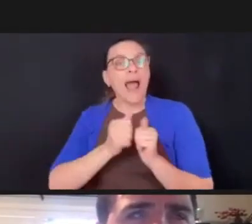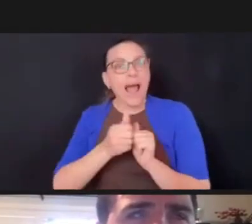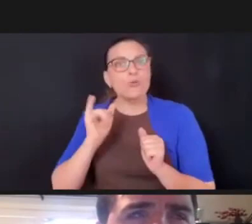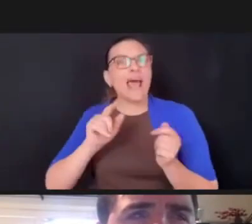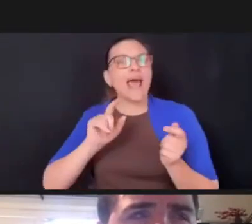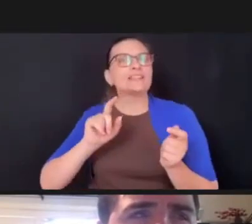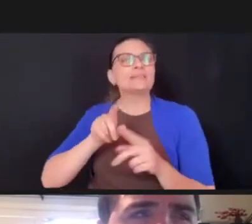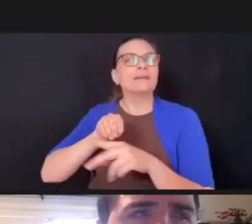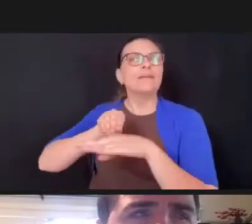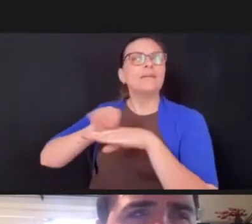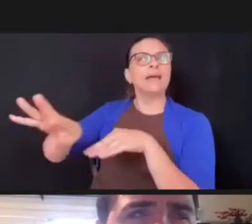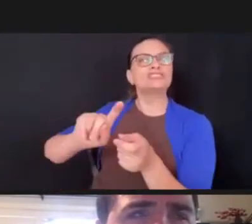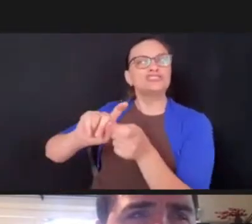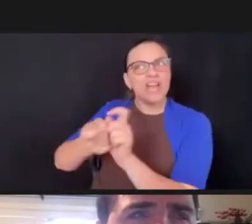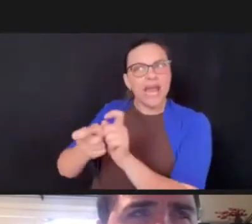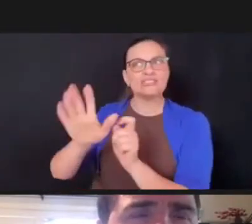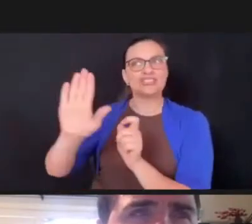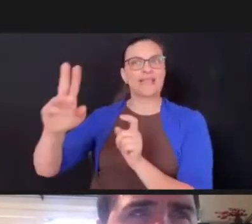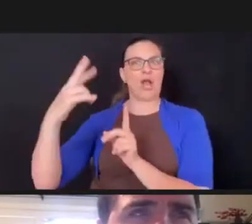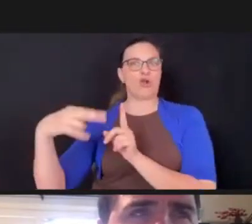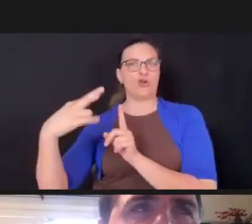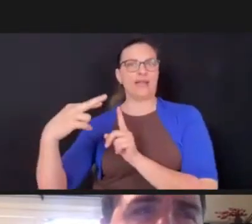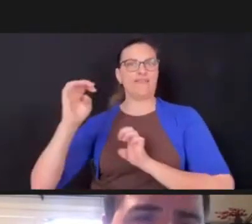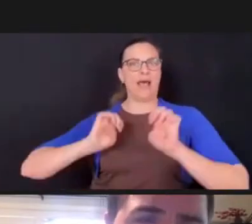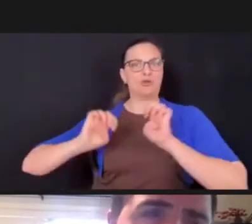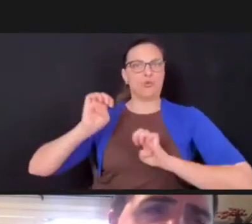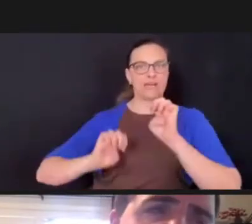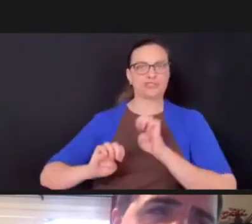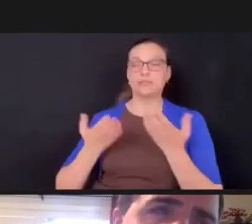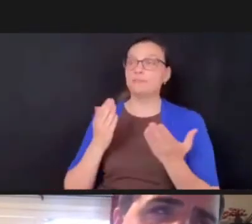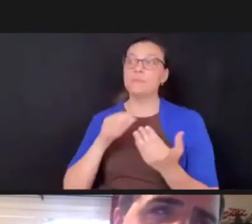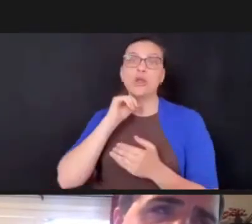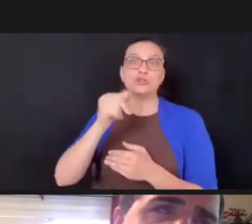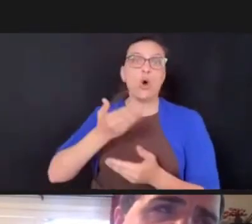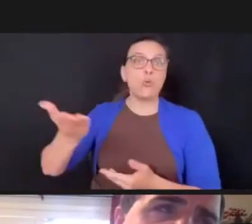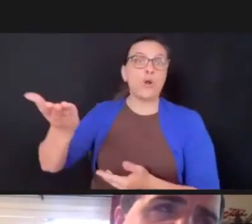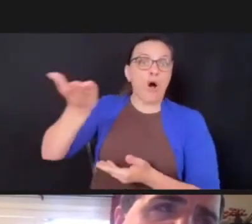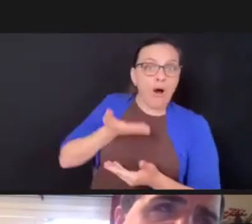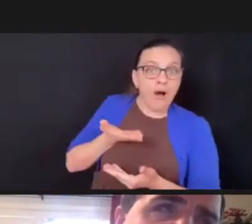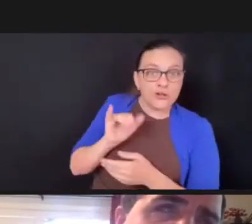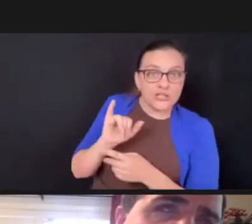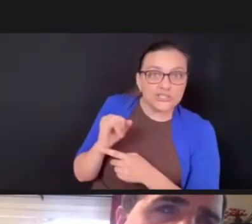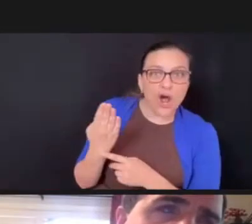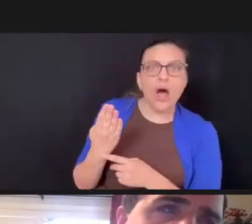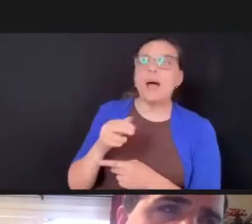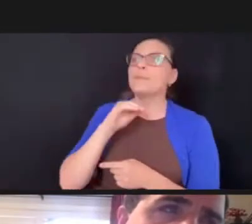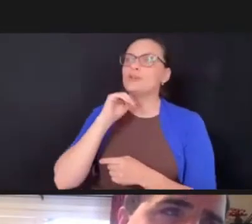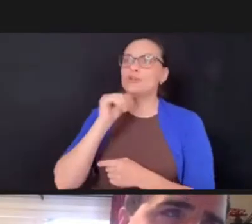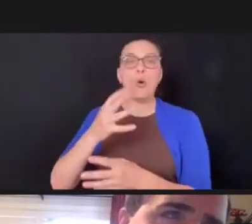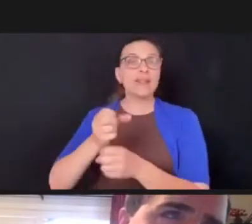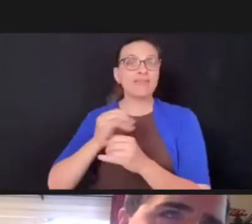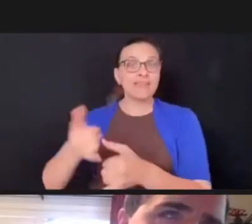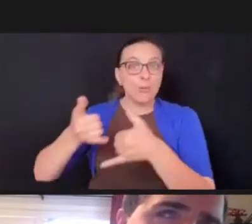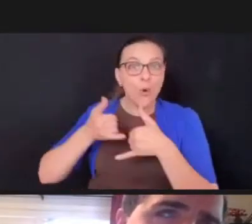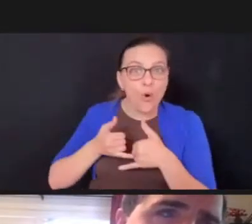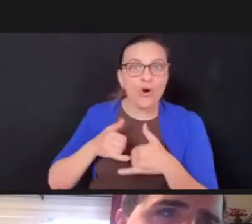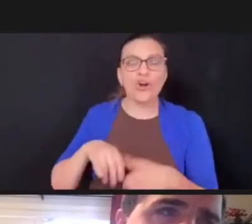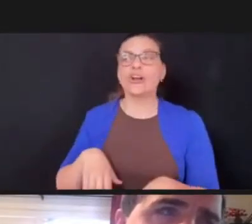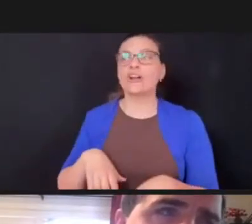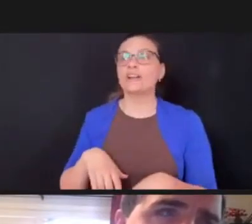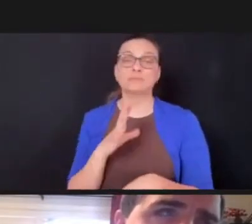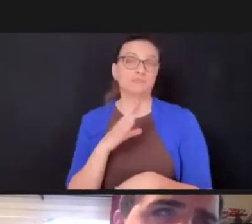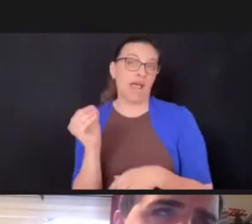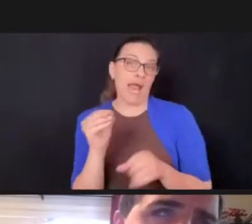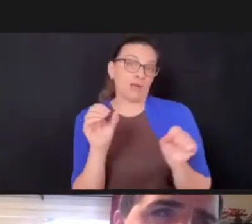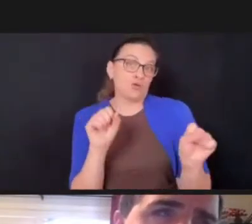evaluated, right? You don't get the job, or you don't get the grant, or you don't get the award. And it could be